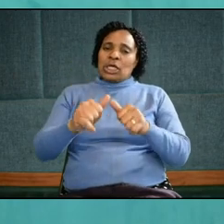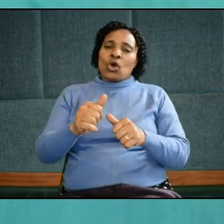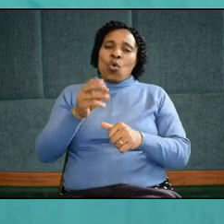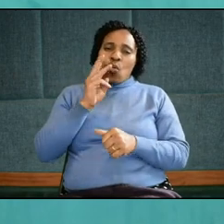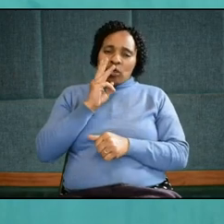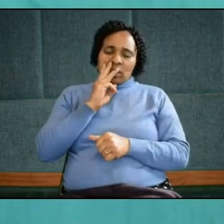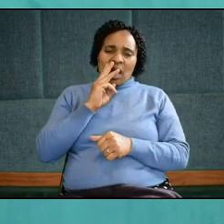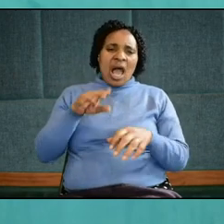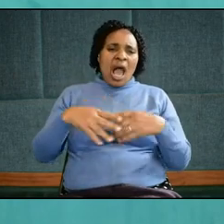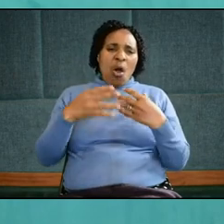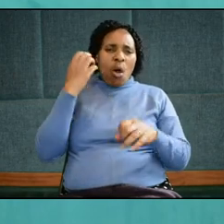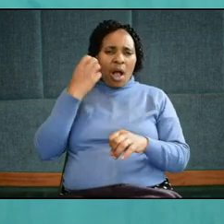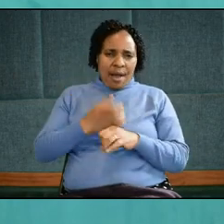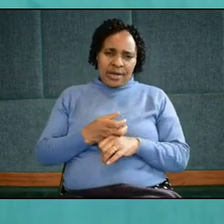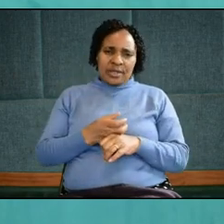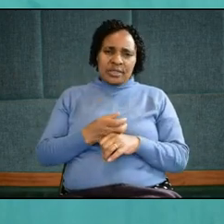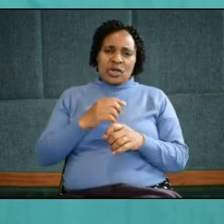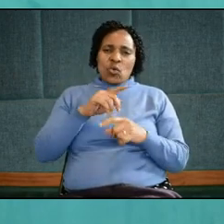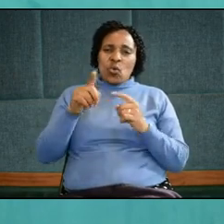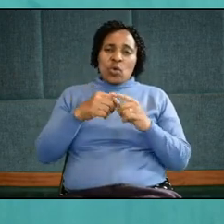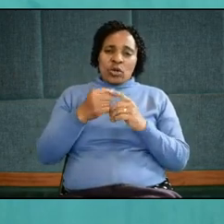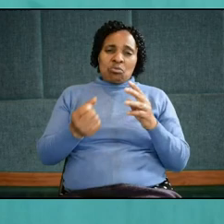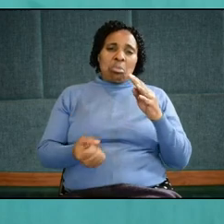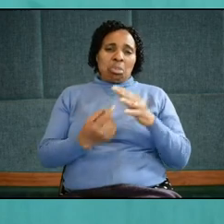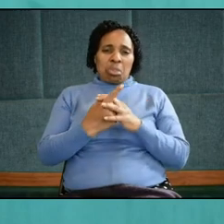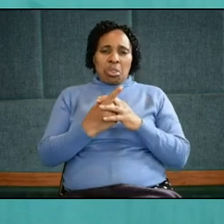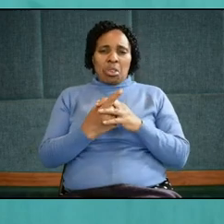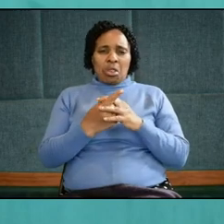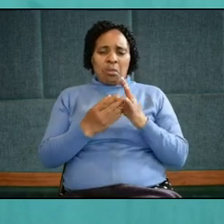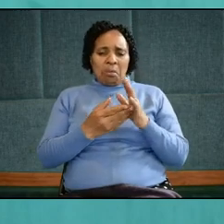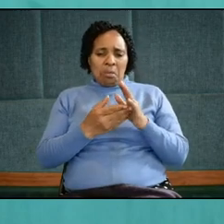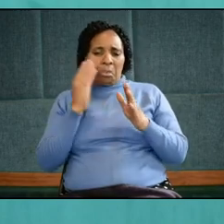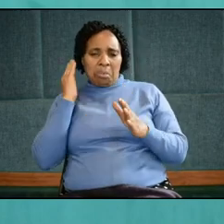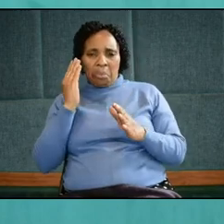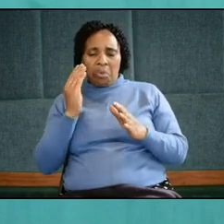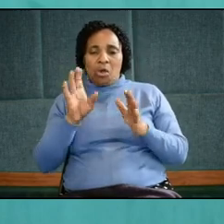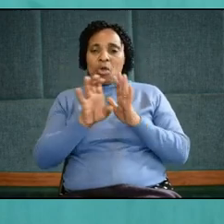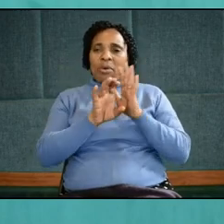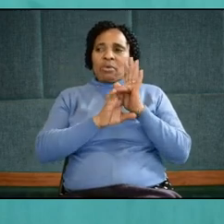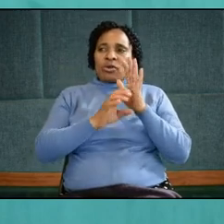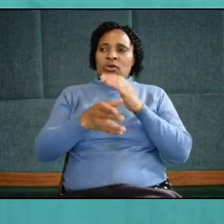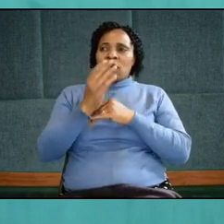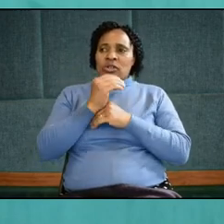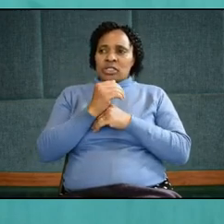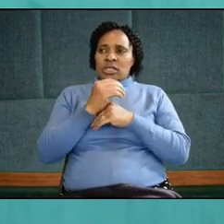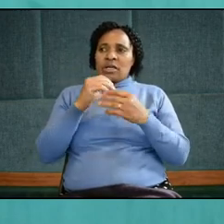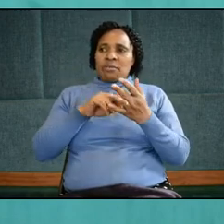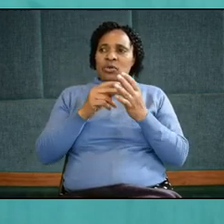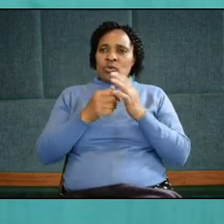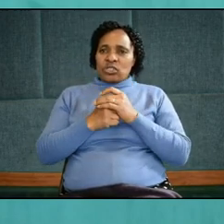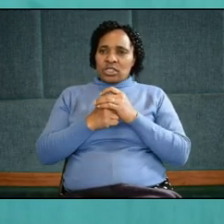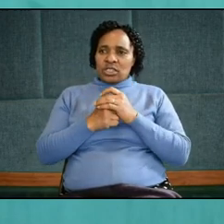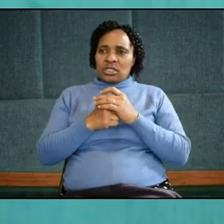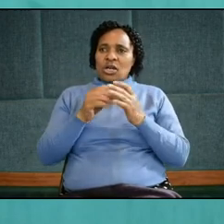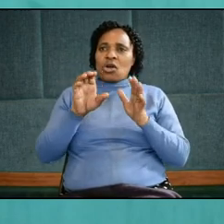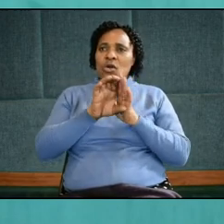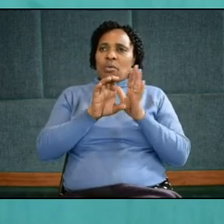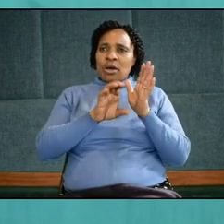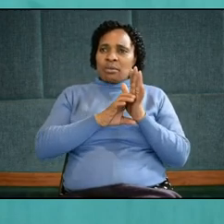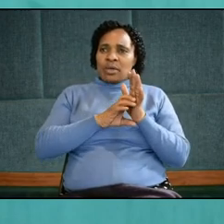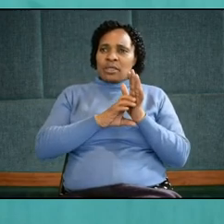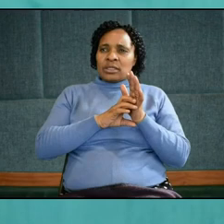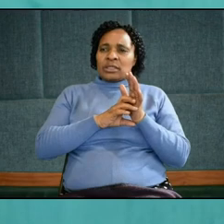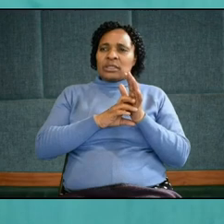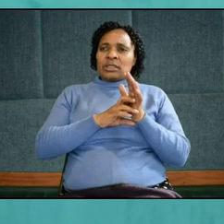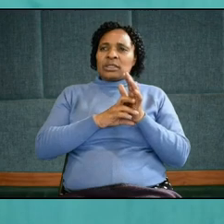Now, that's how hard it is when you approach keeping the commandments of God. Commandments of God are like, when you approach